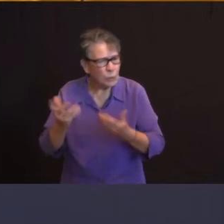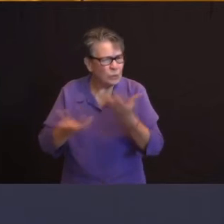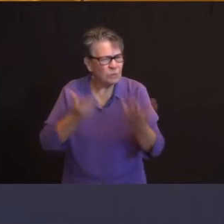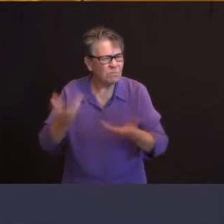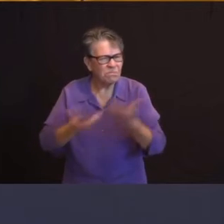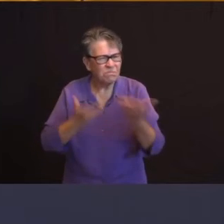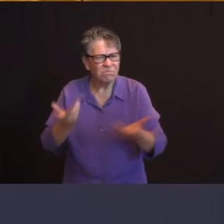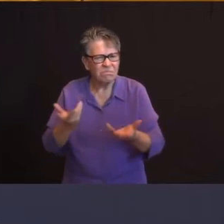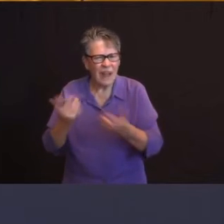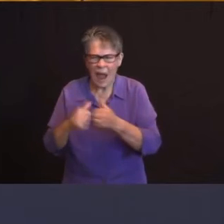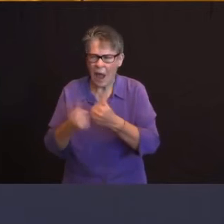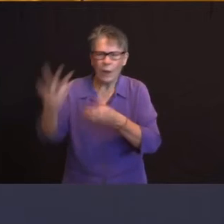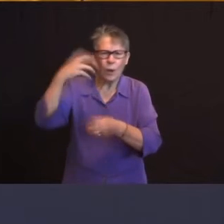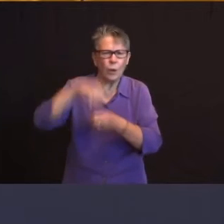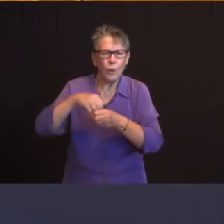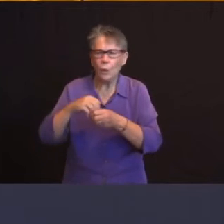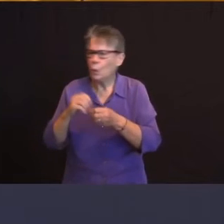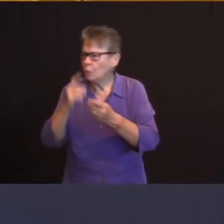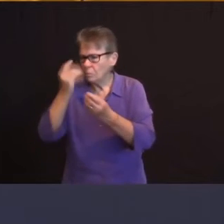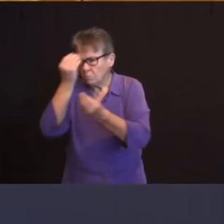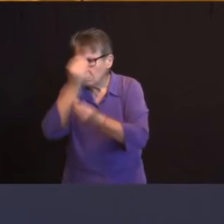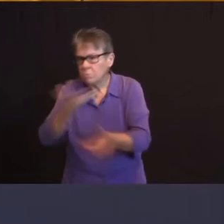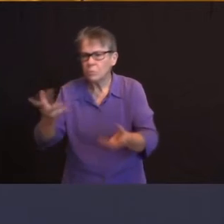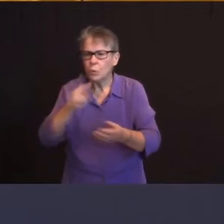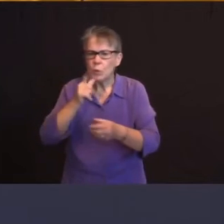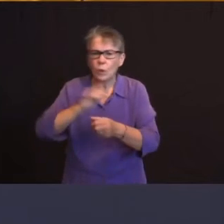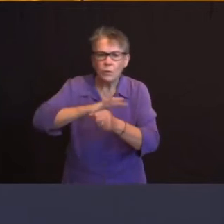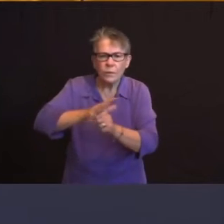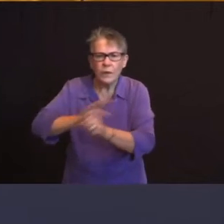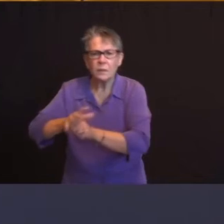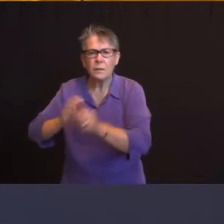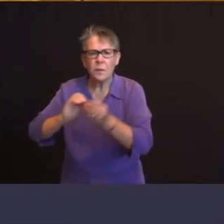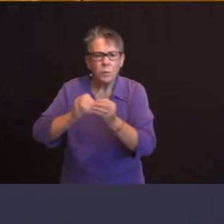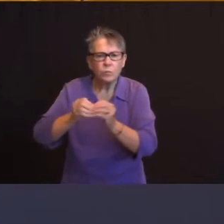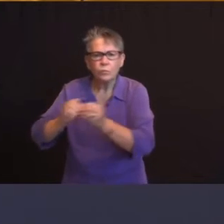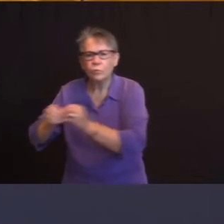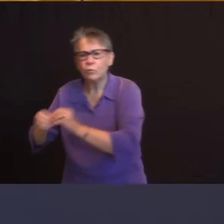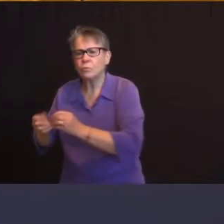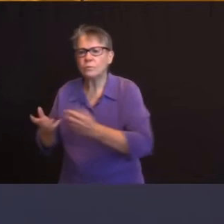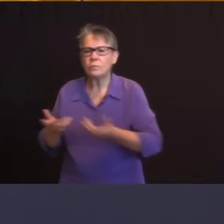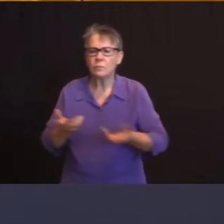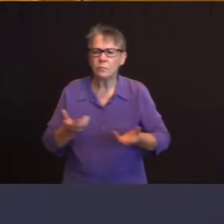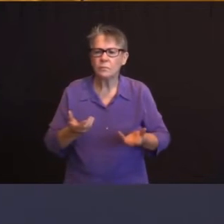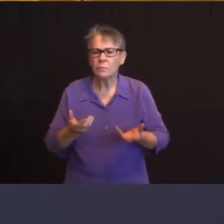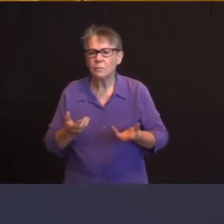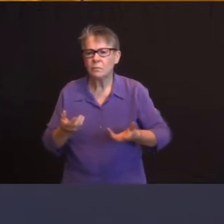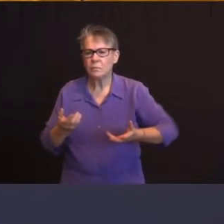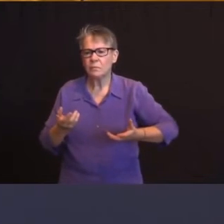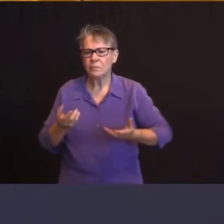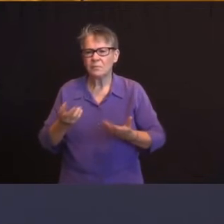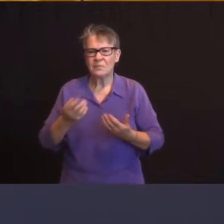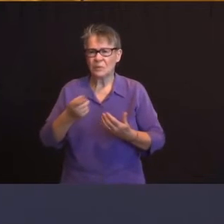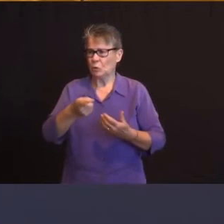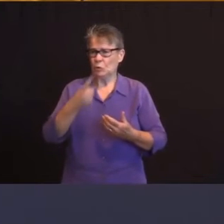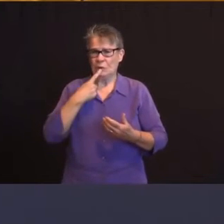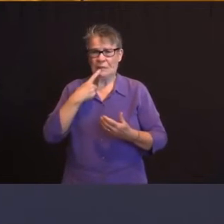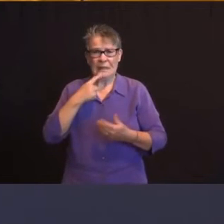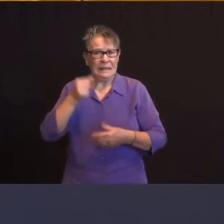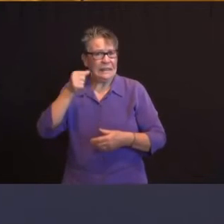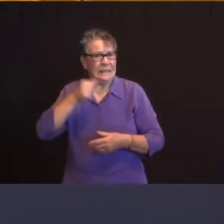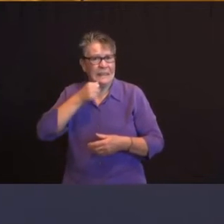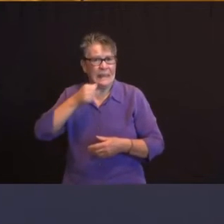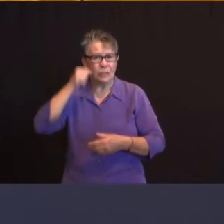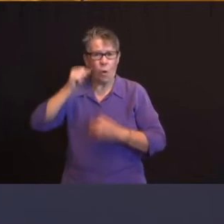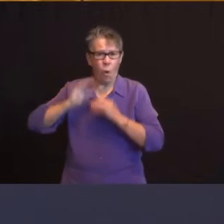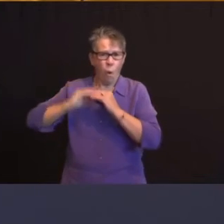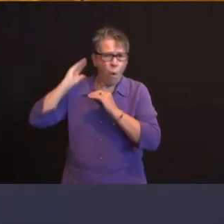We had 6,000 positives yesterday, but we're doing so much more testings. In some instances, on some days, 4 and 5 times as much